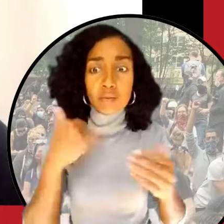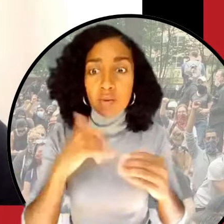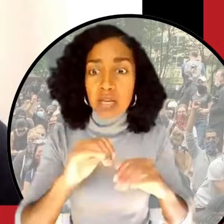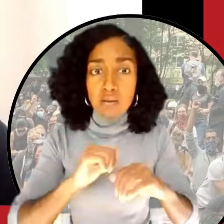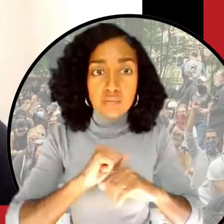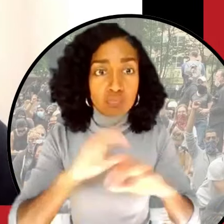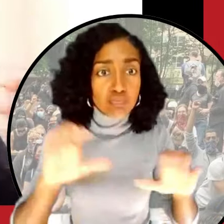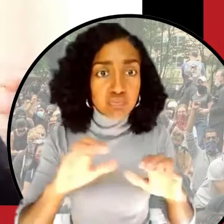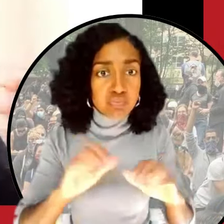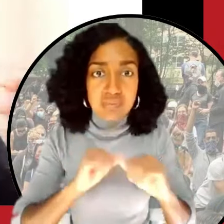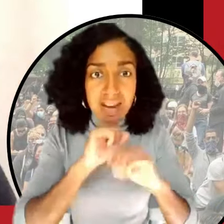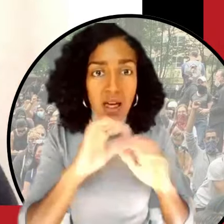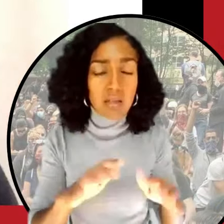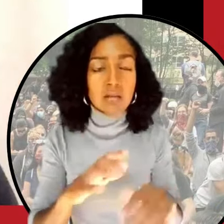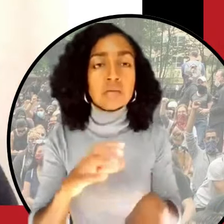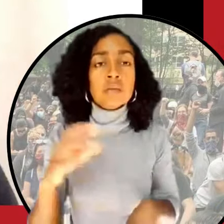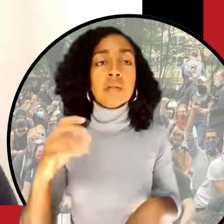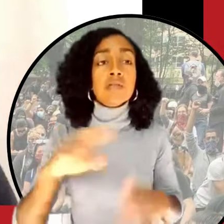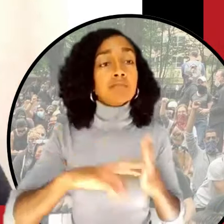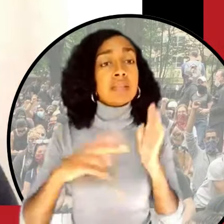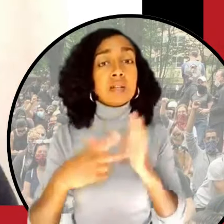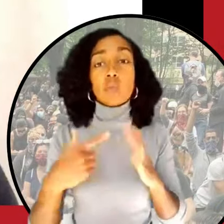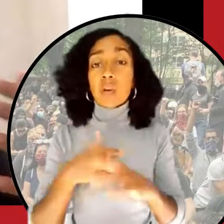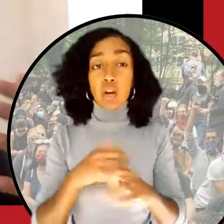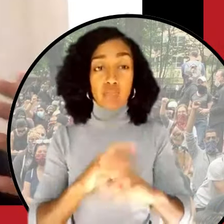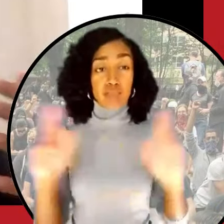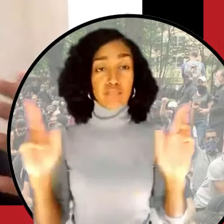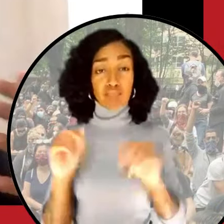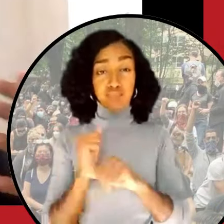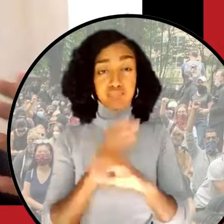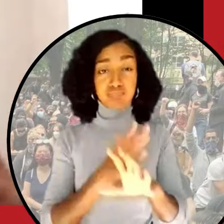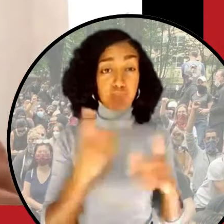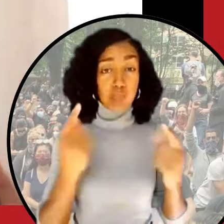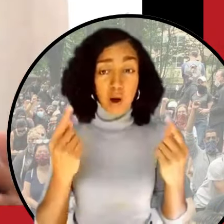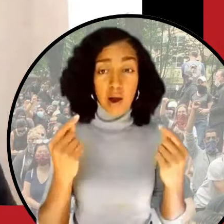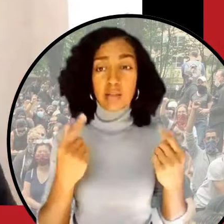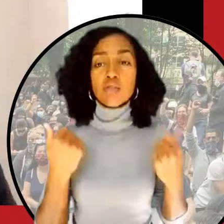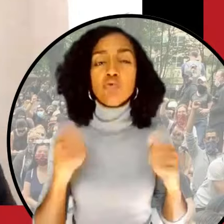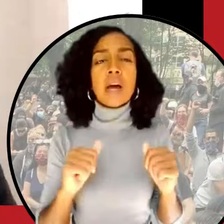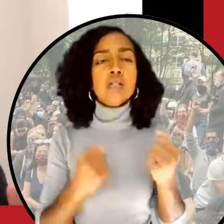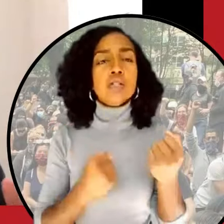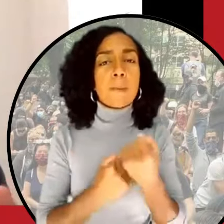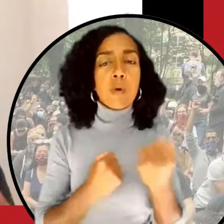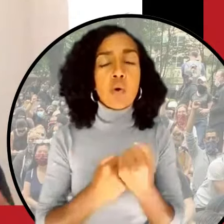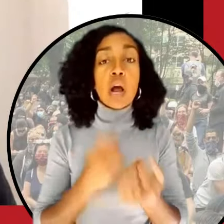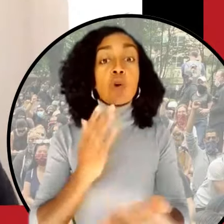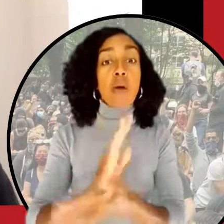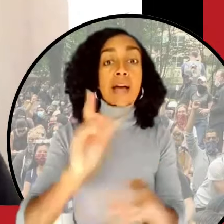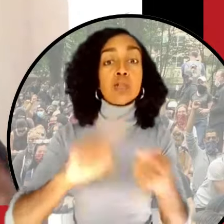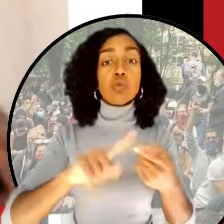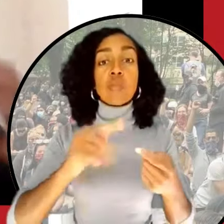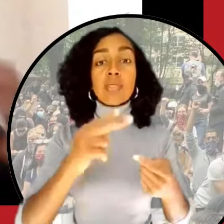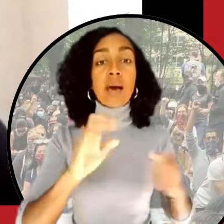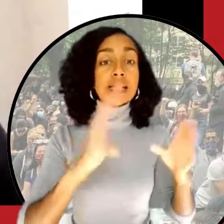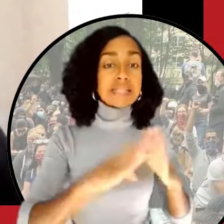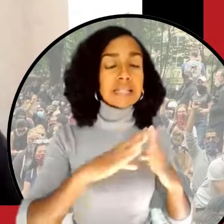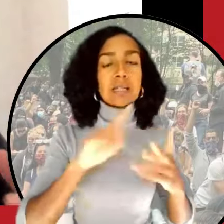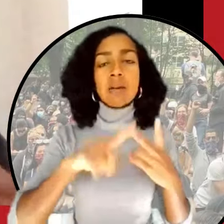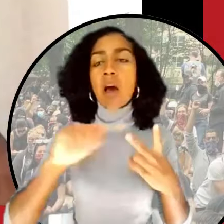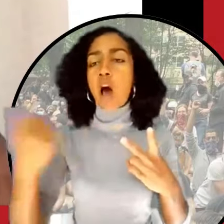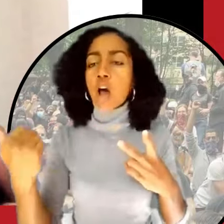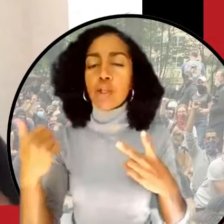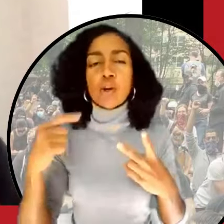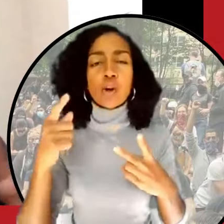so what we're prepared for is to be supportive of like Right to the City and so many other incredible housing rights organizations that are